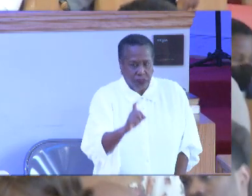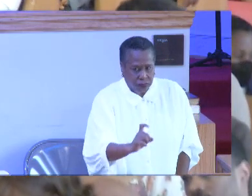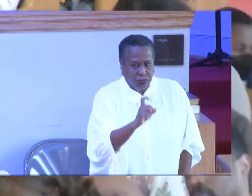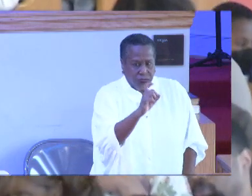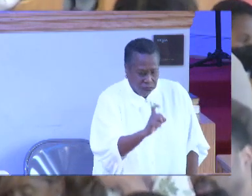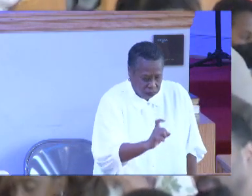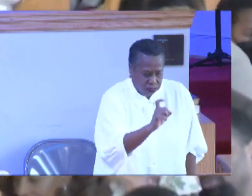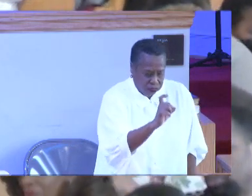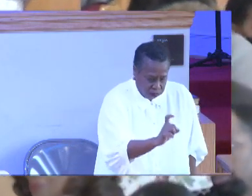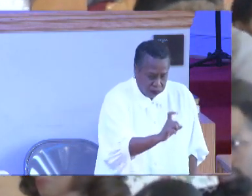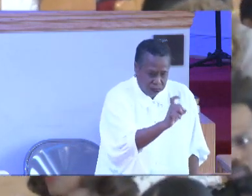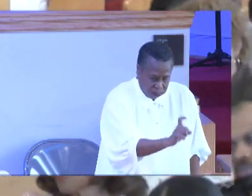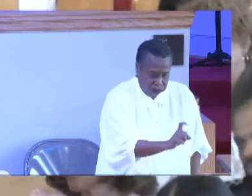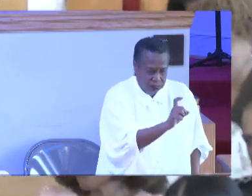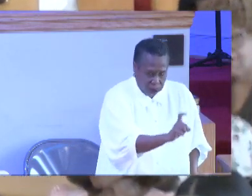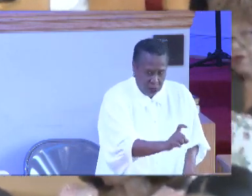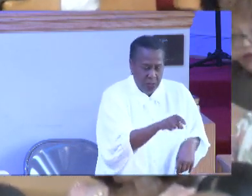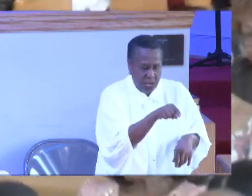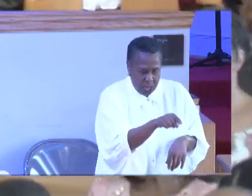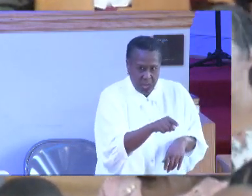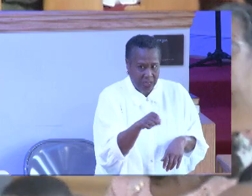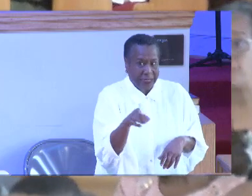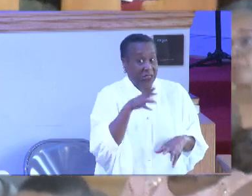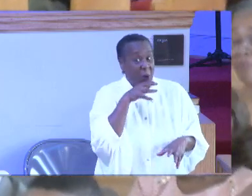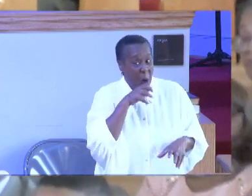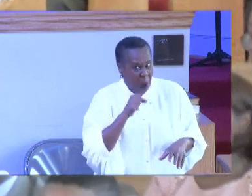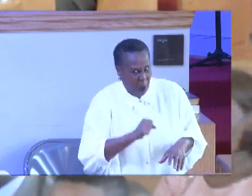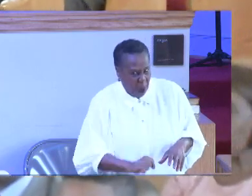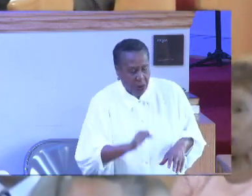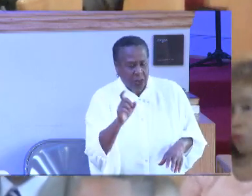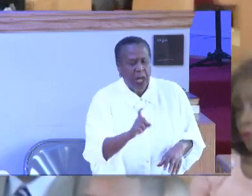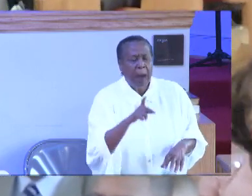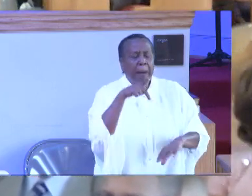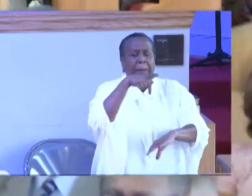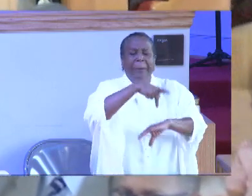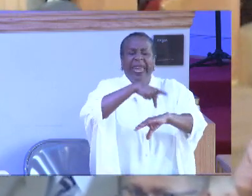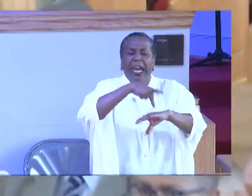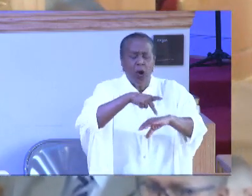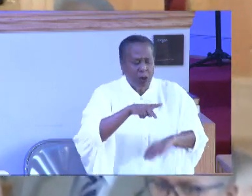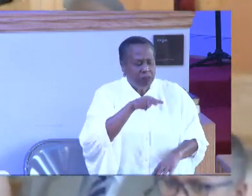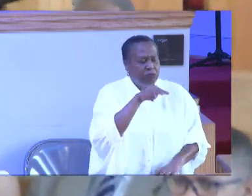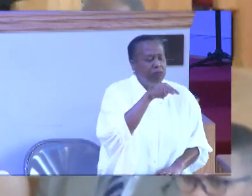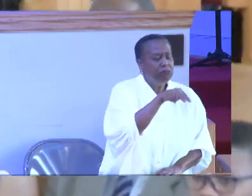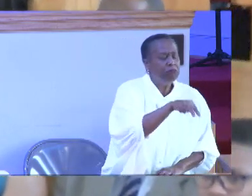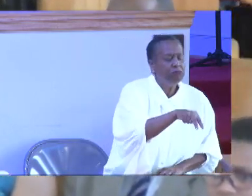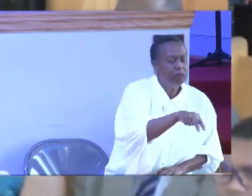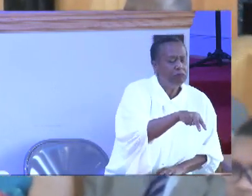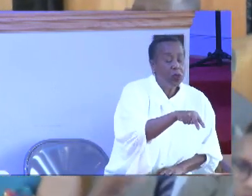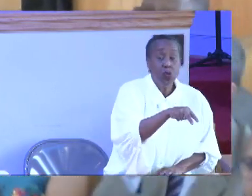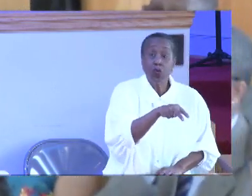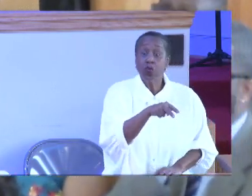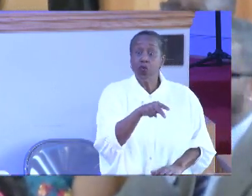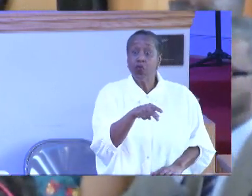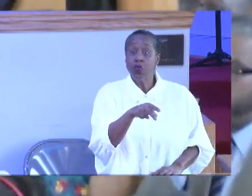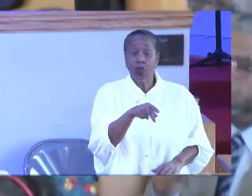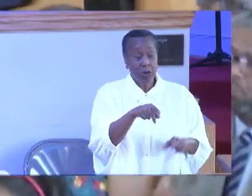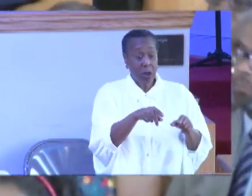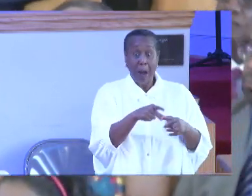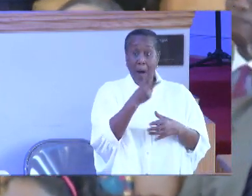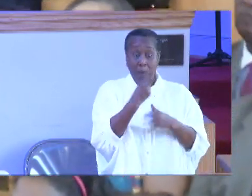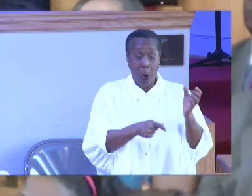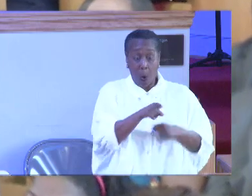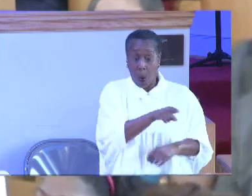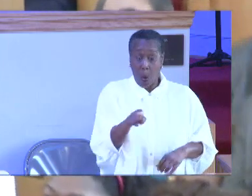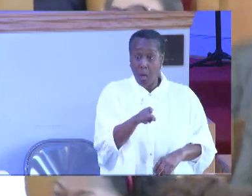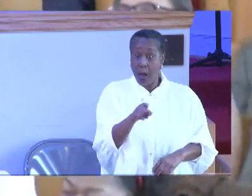back, simply because he's now old. He looks in, and the text says that both of them go